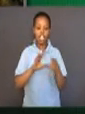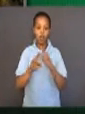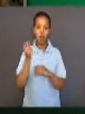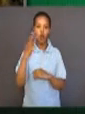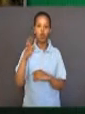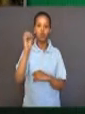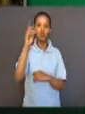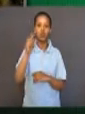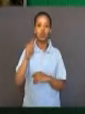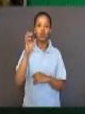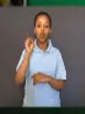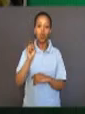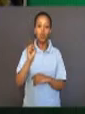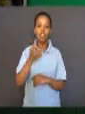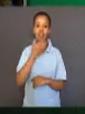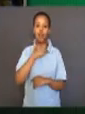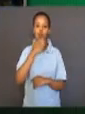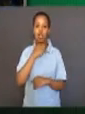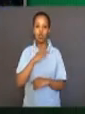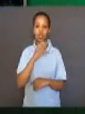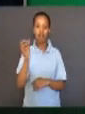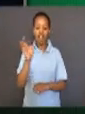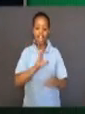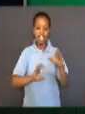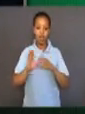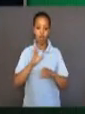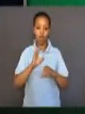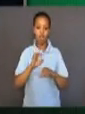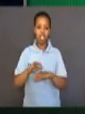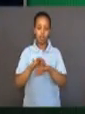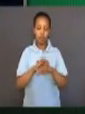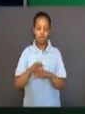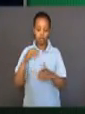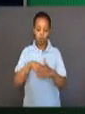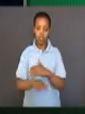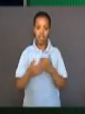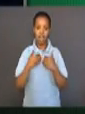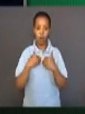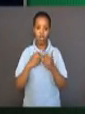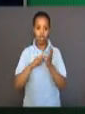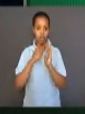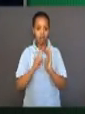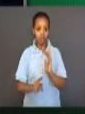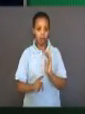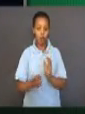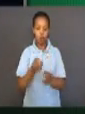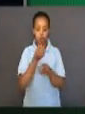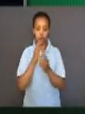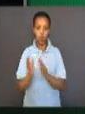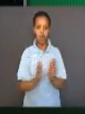use the heat and chemicals from inside the earth to make their food.